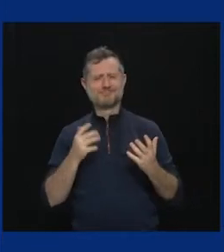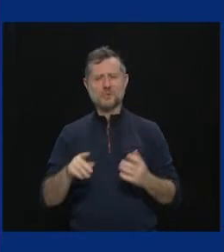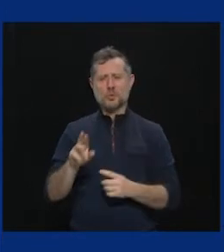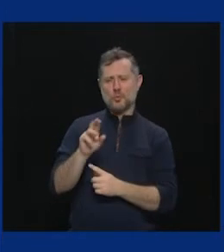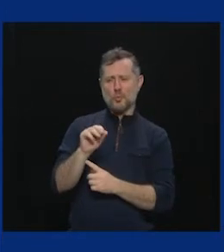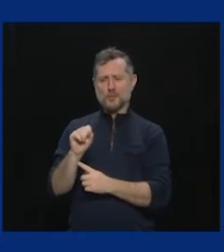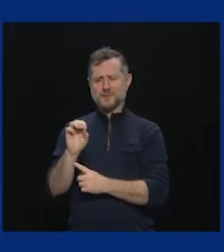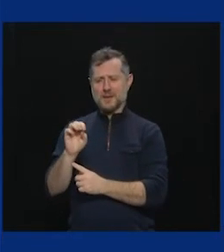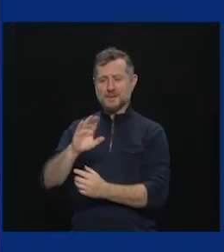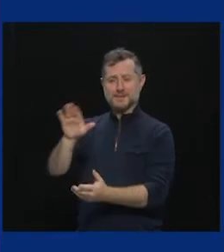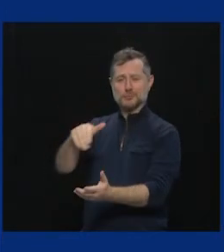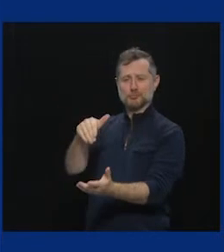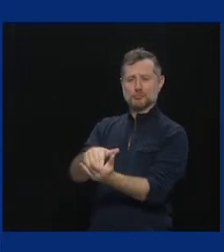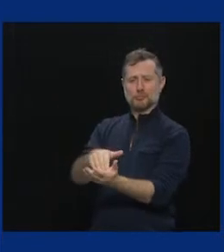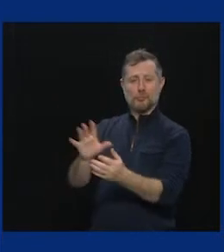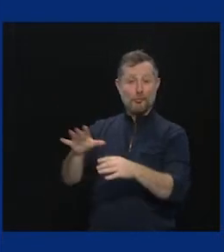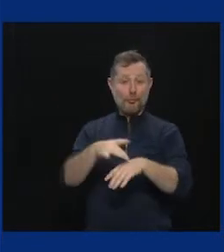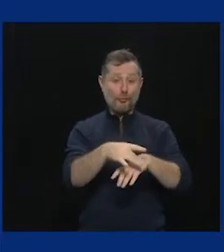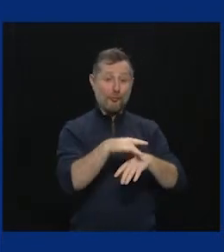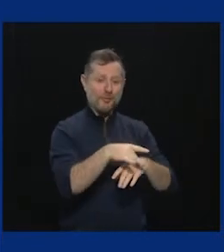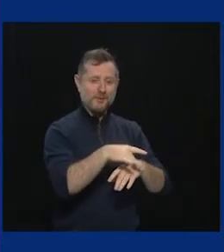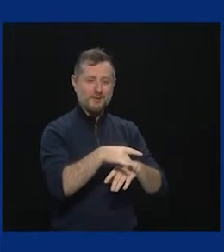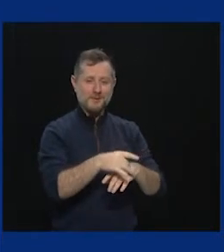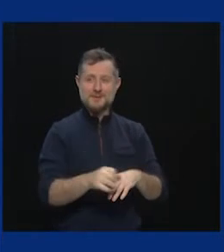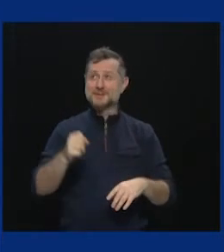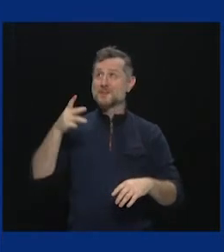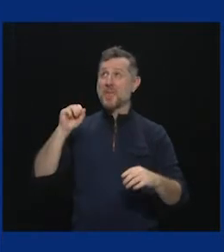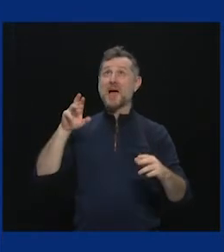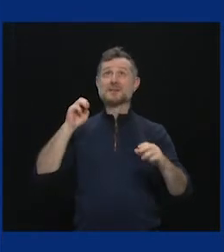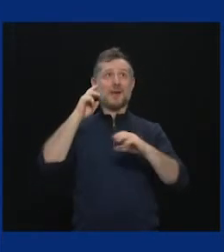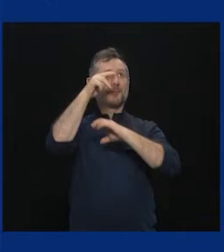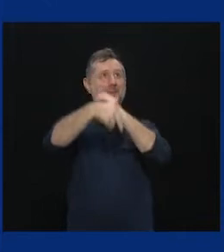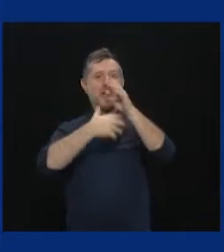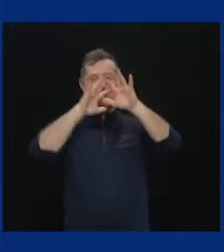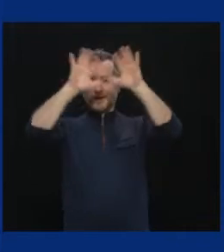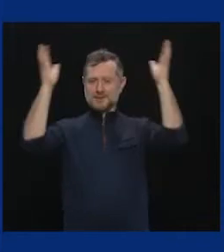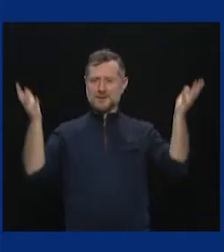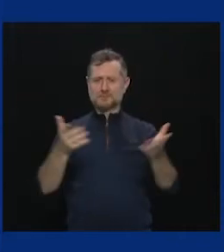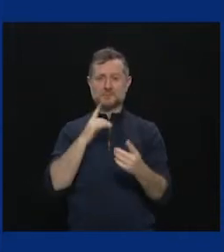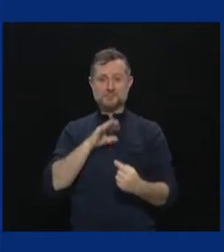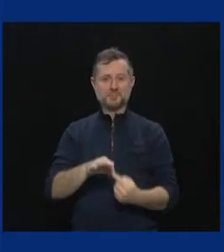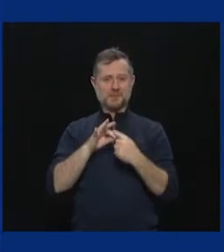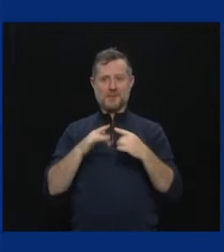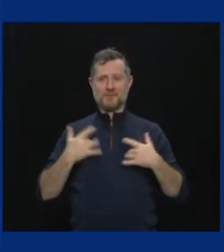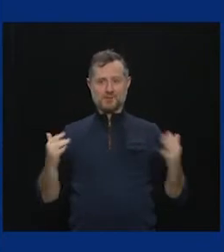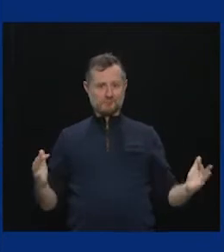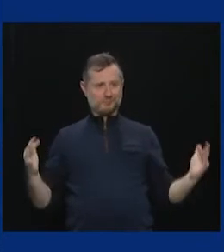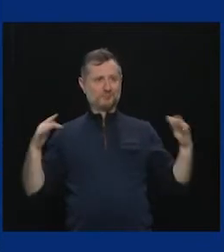we are especially delighted to host our governor, Kathy Hochul.